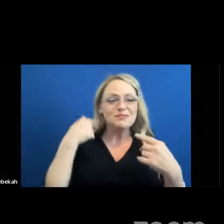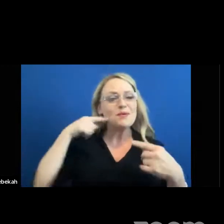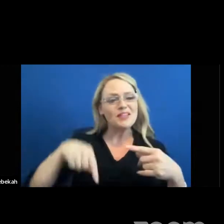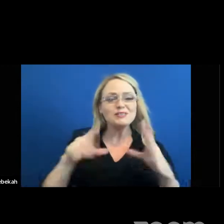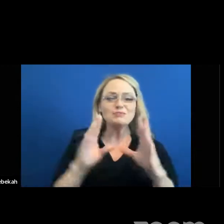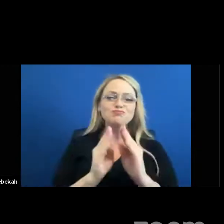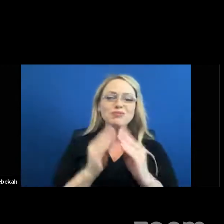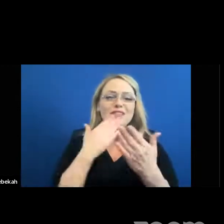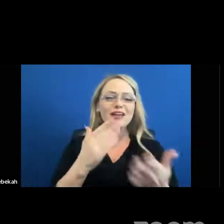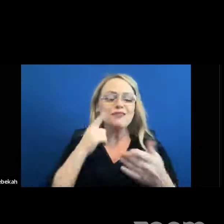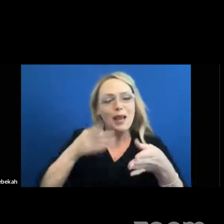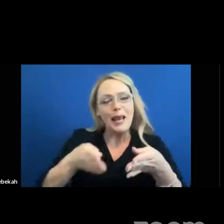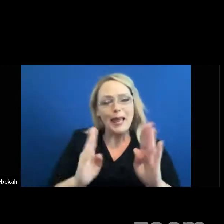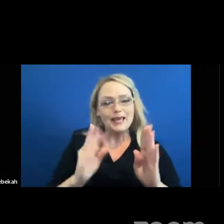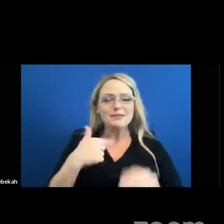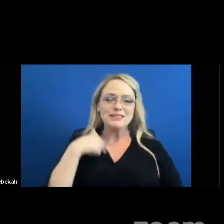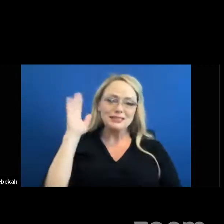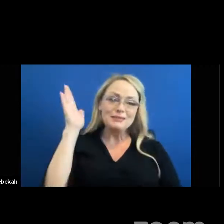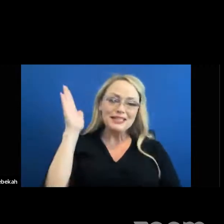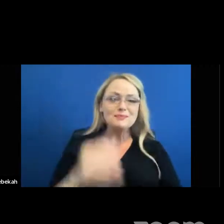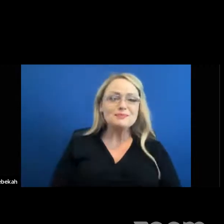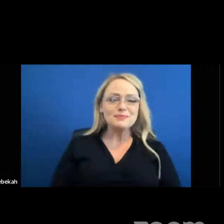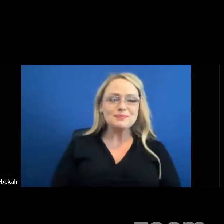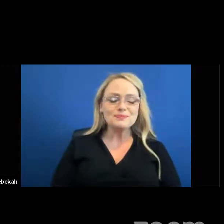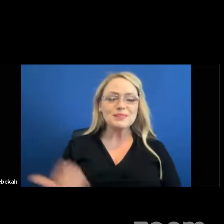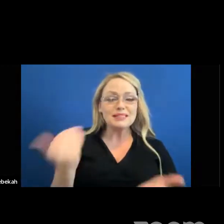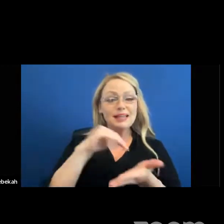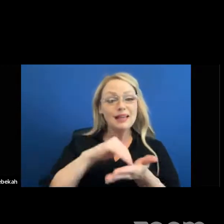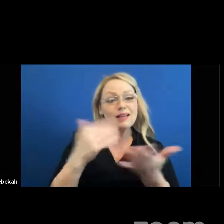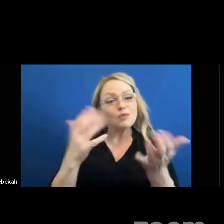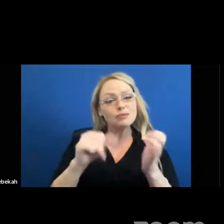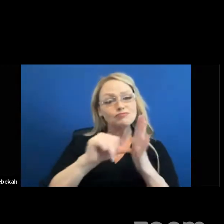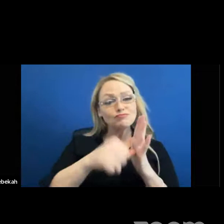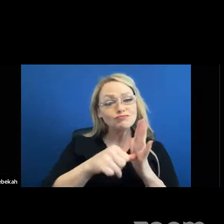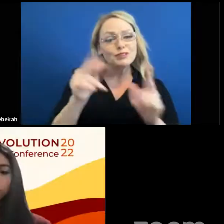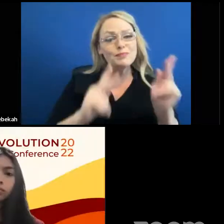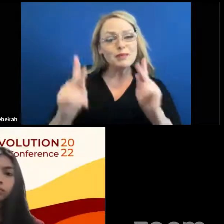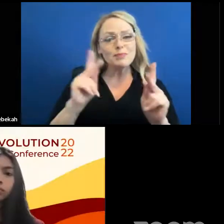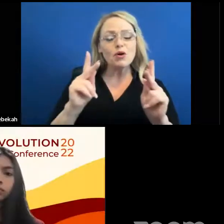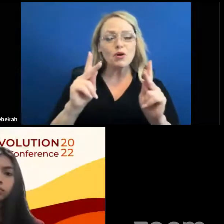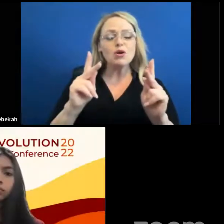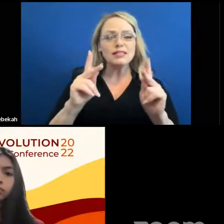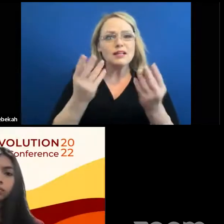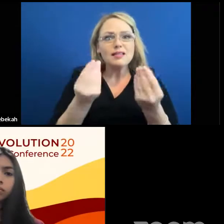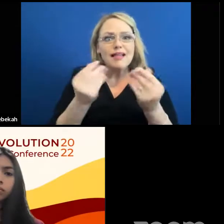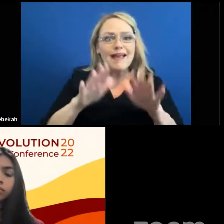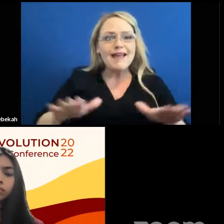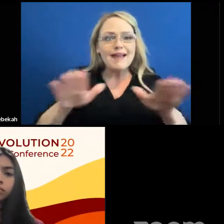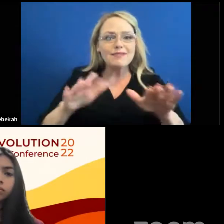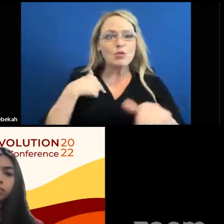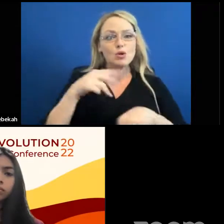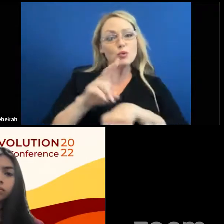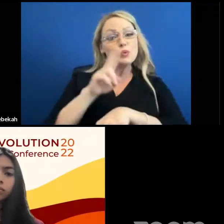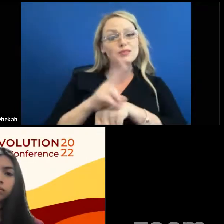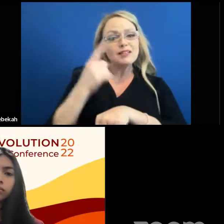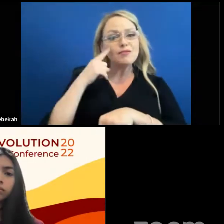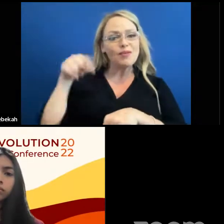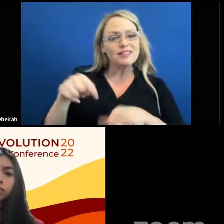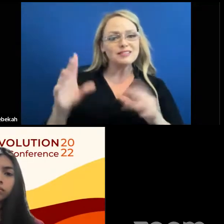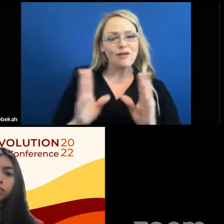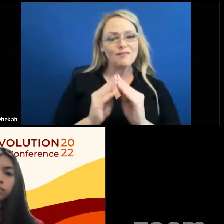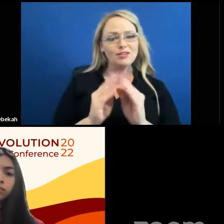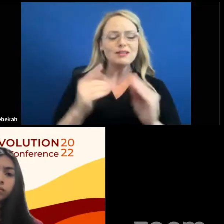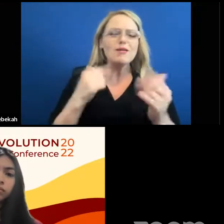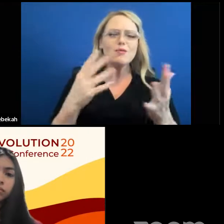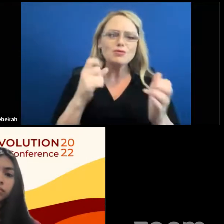now. I'd like to again call attention to the people whose land we are hosting this conference on and recognize that